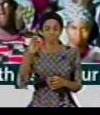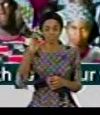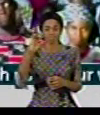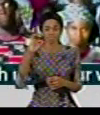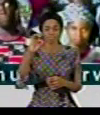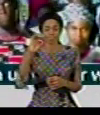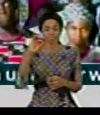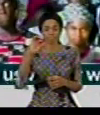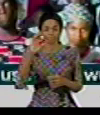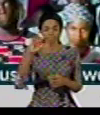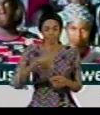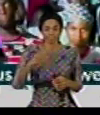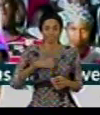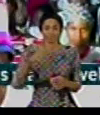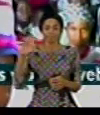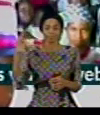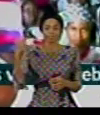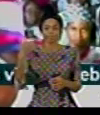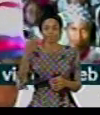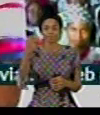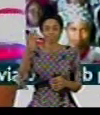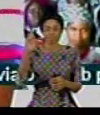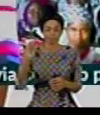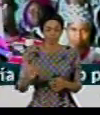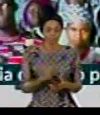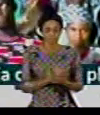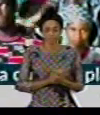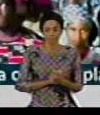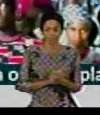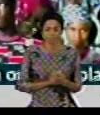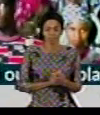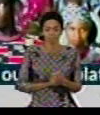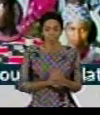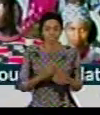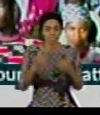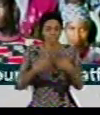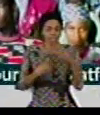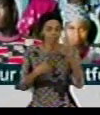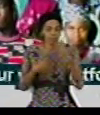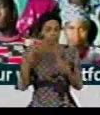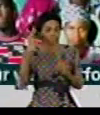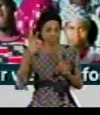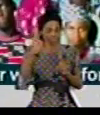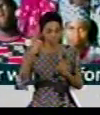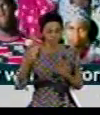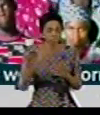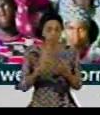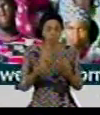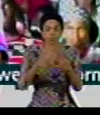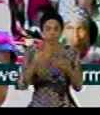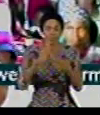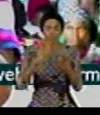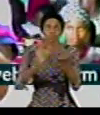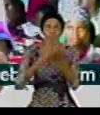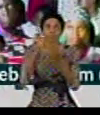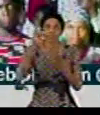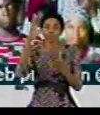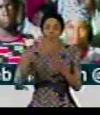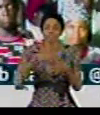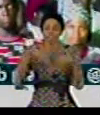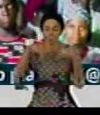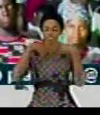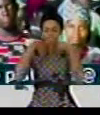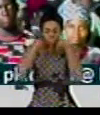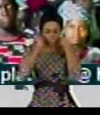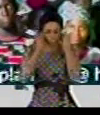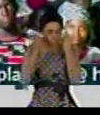born again. I have two testimonies to share this evening to the glory of God and to the shame of the devil. Praise God.